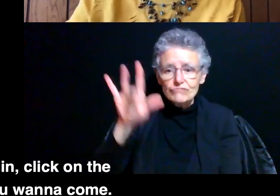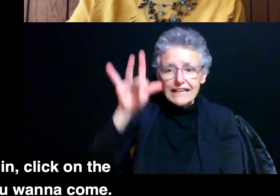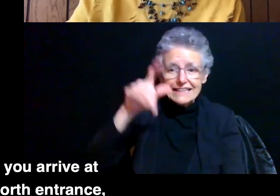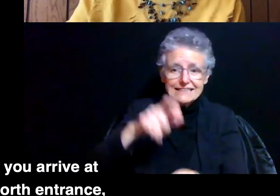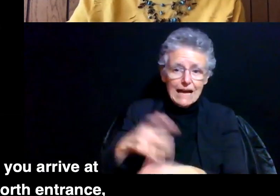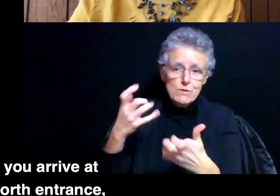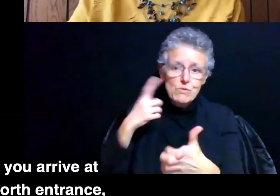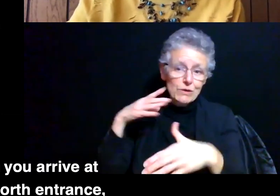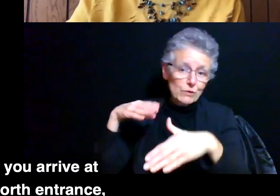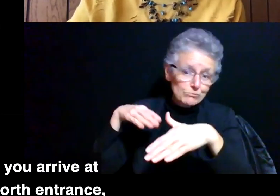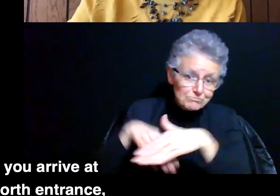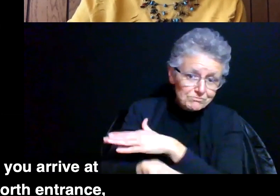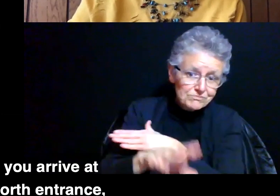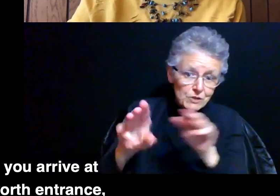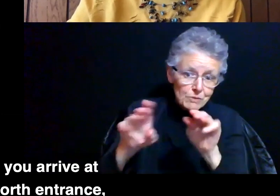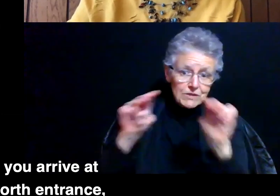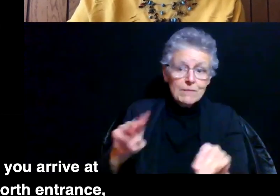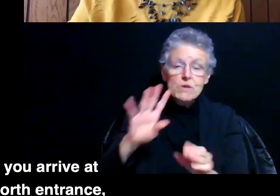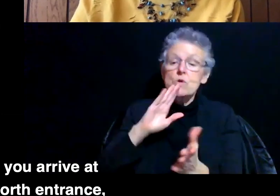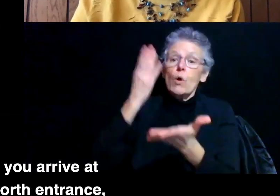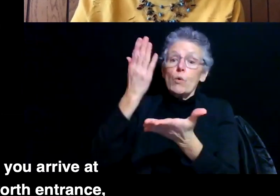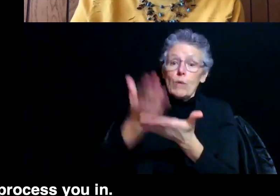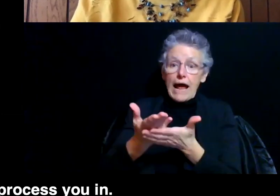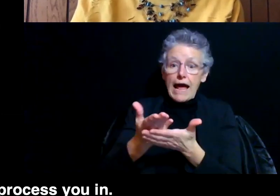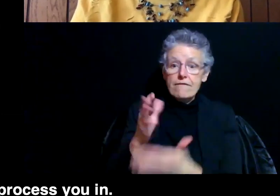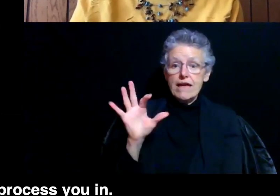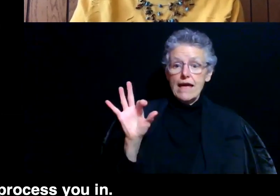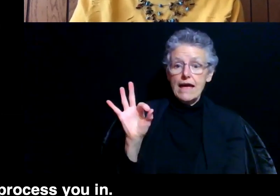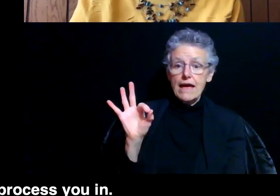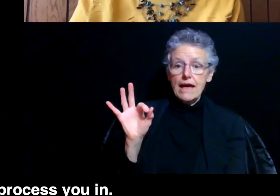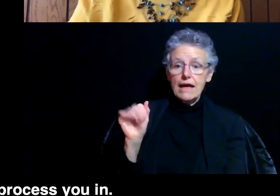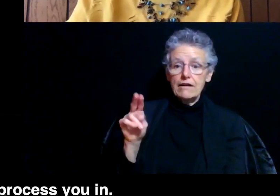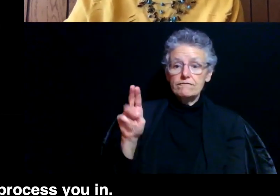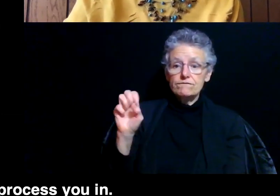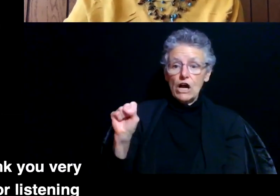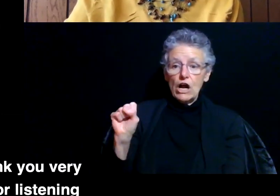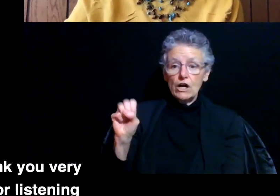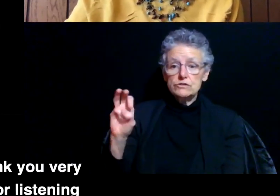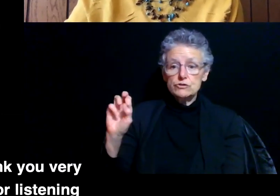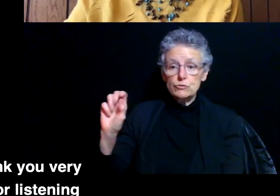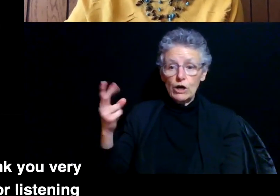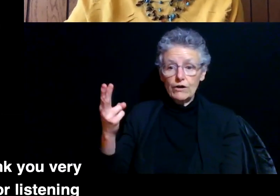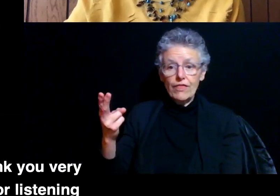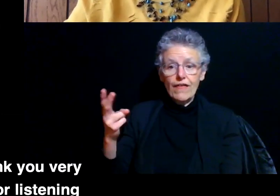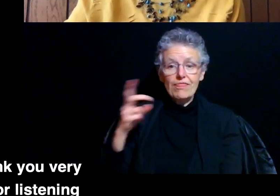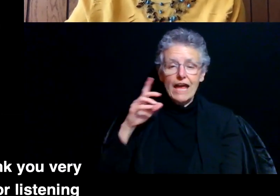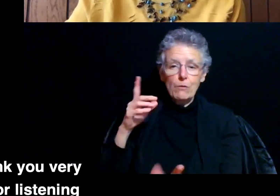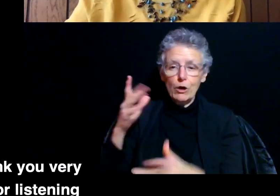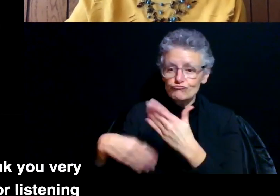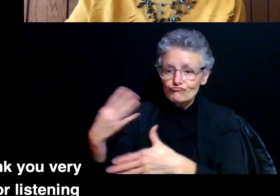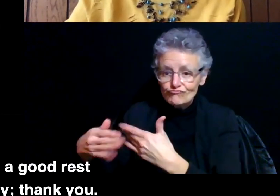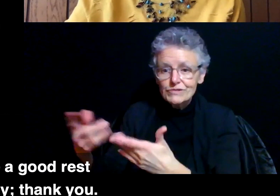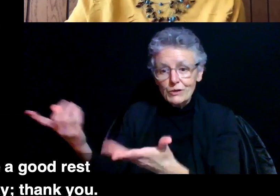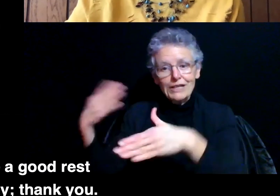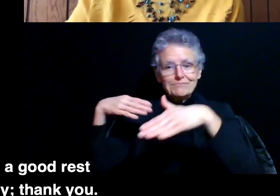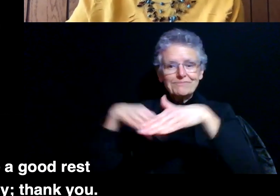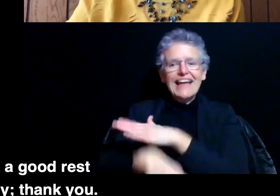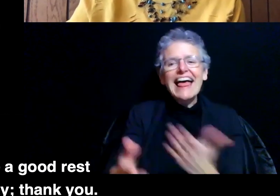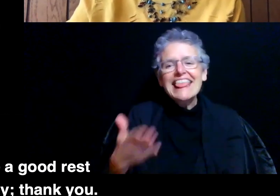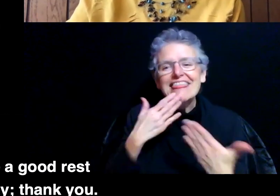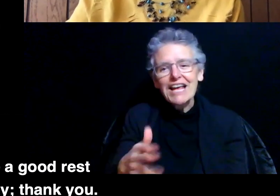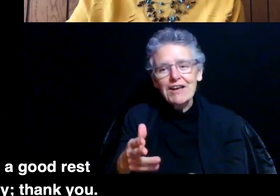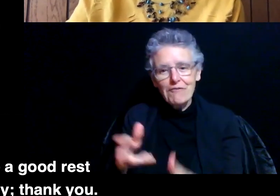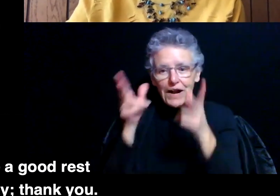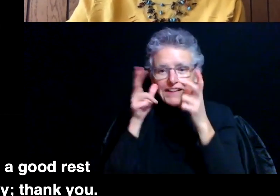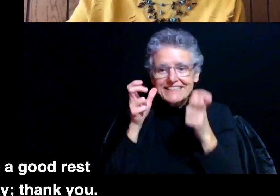to come, and when you arrive at the Farnsworth entrance, then they'll process you in. So thank you very much for listening, and